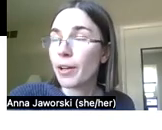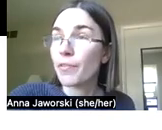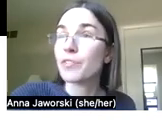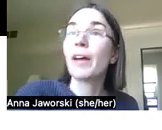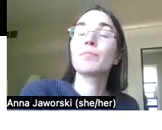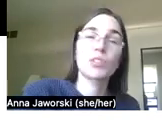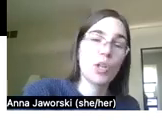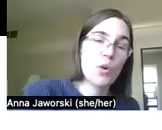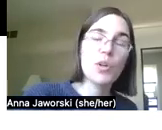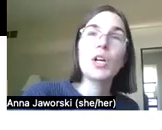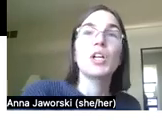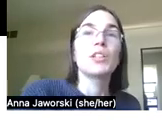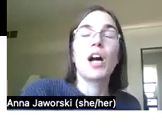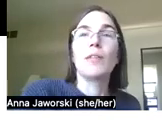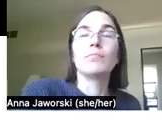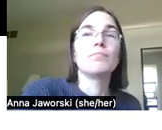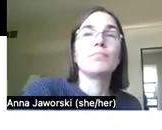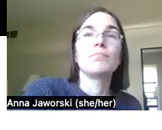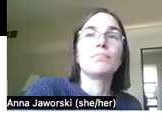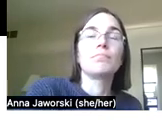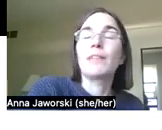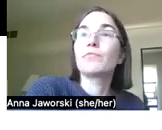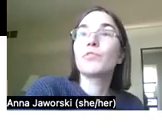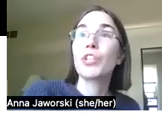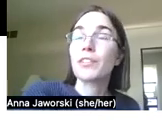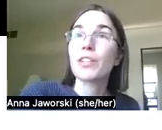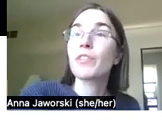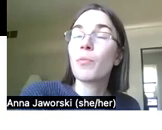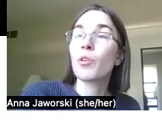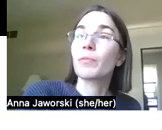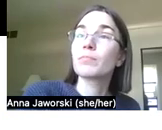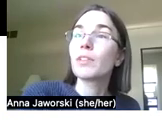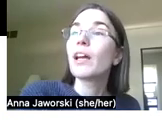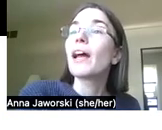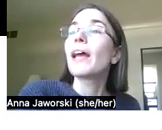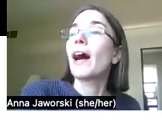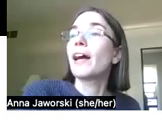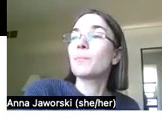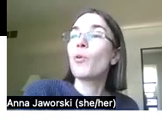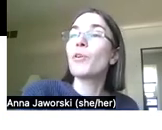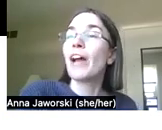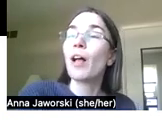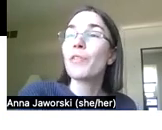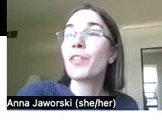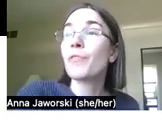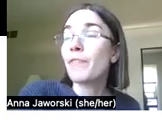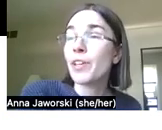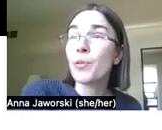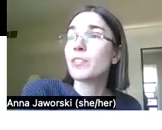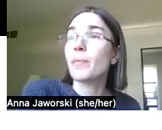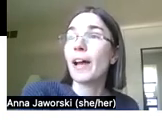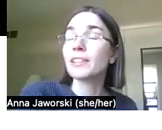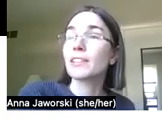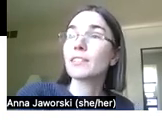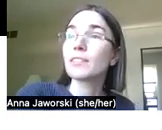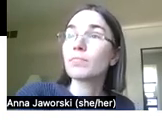depend on biodiversity. Yeah. So, yeah, food chains. That's a really important one. It's important for a healthy and thriving